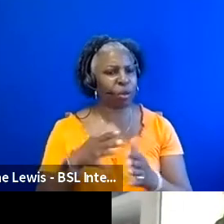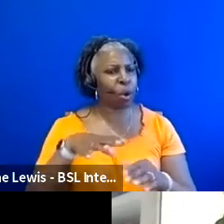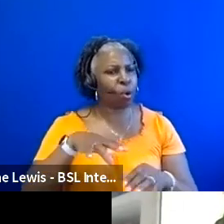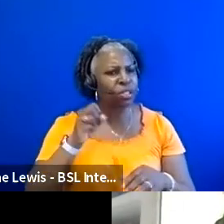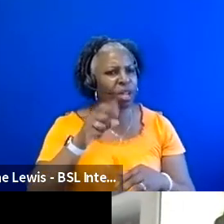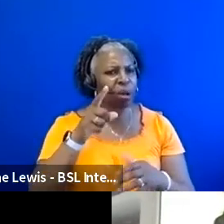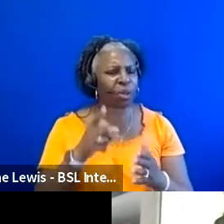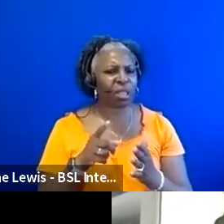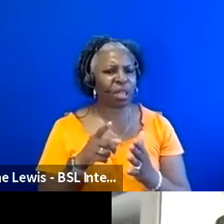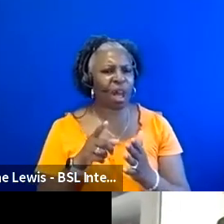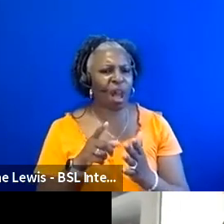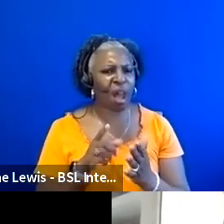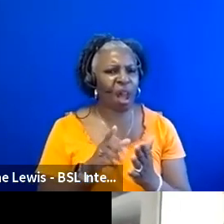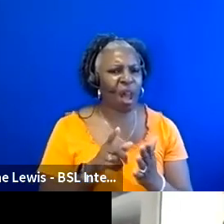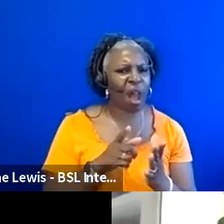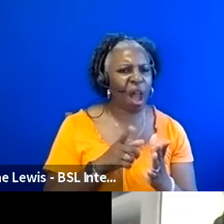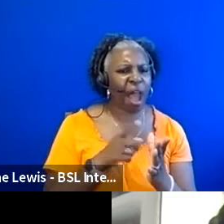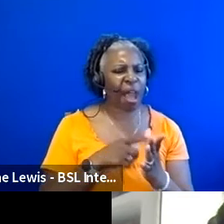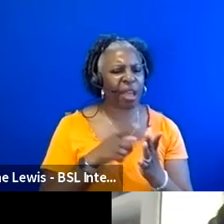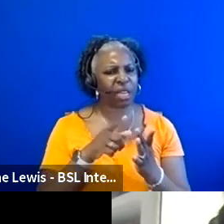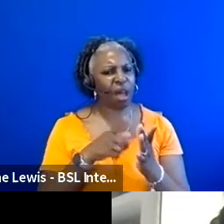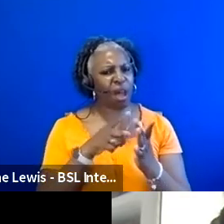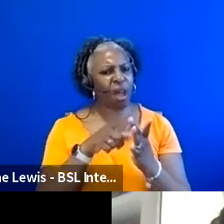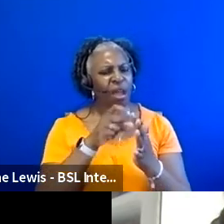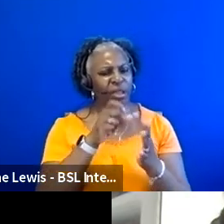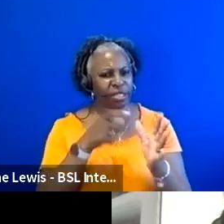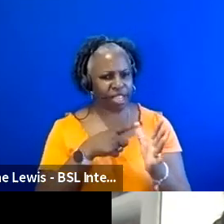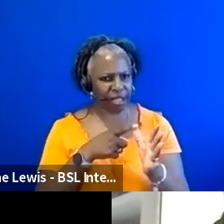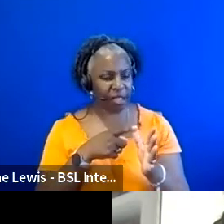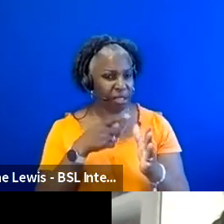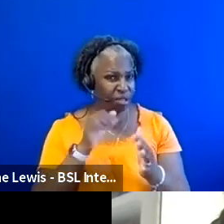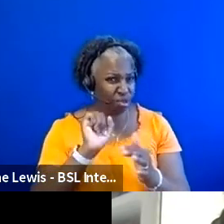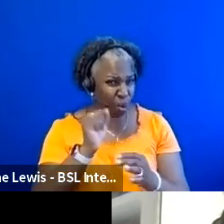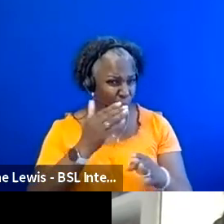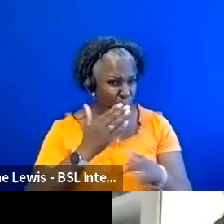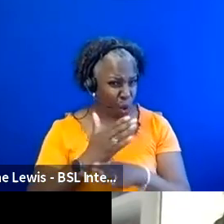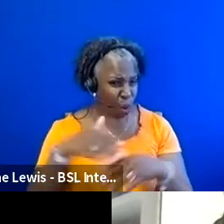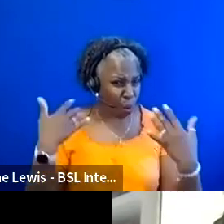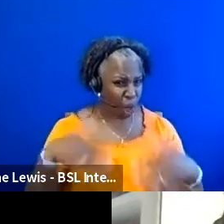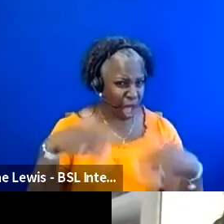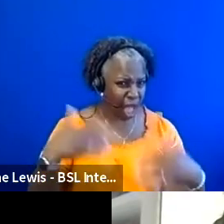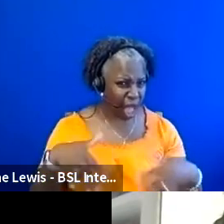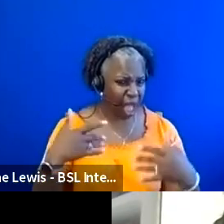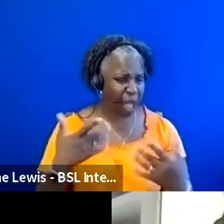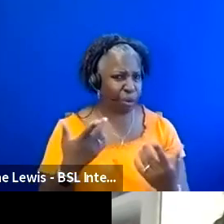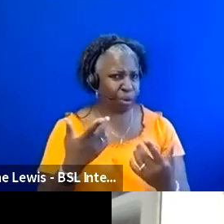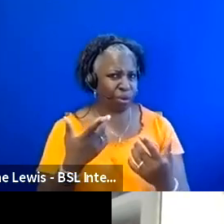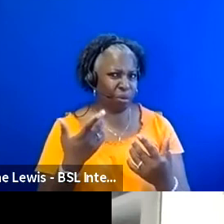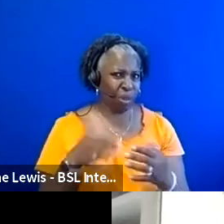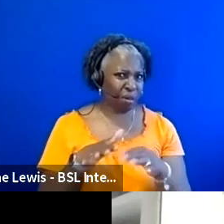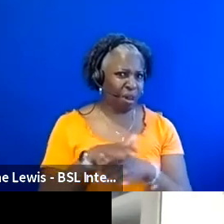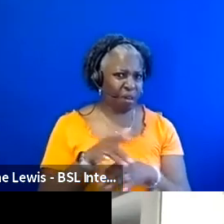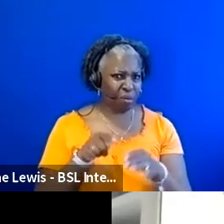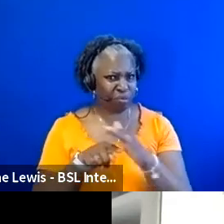Aida. We have obviously seen a lot of excellent work from you covering migration and human rights, amongst